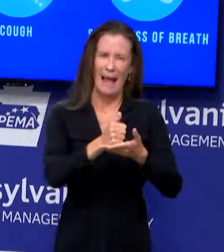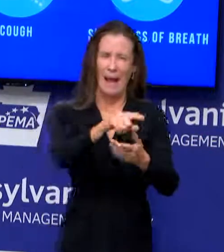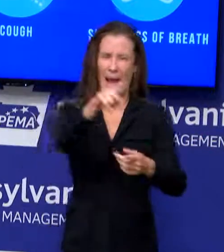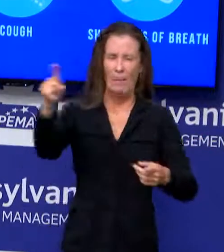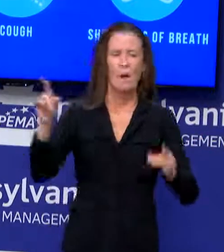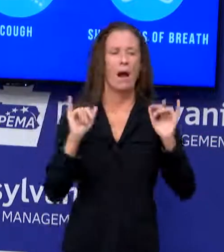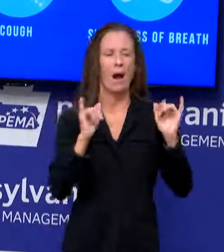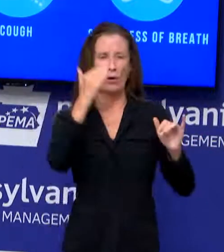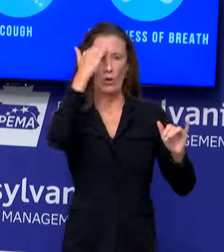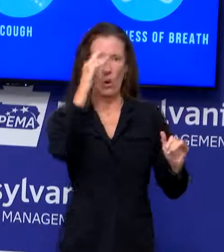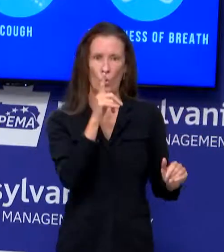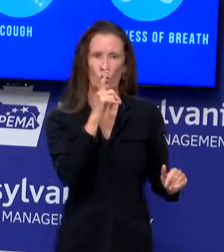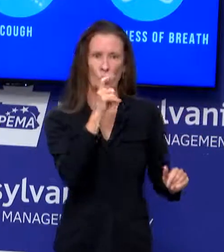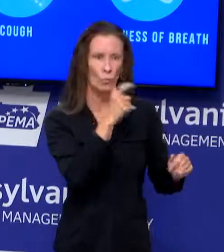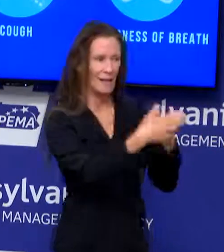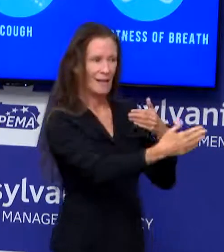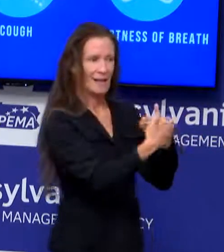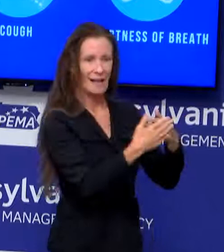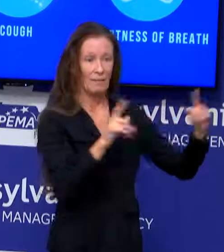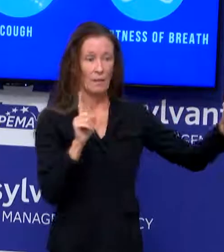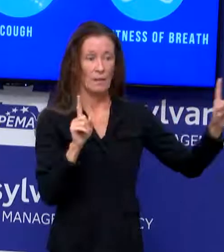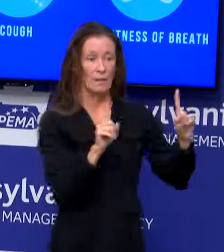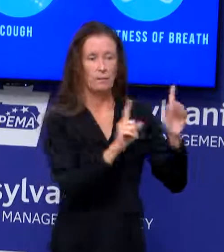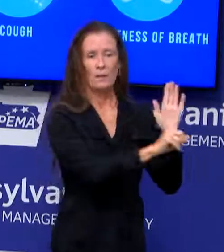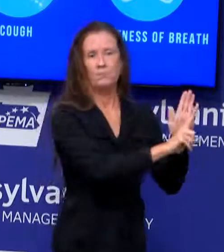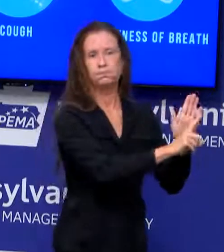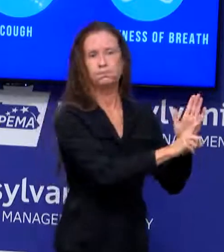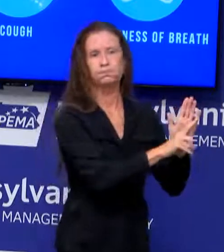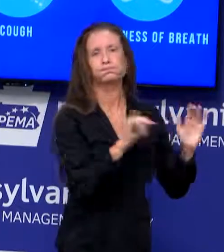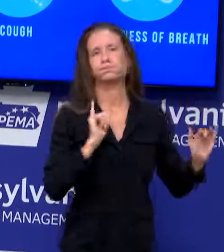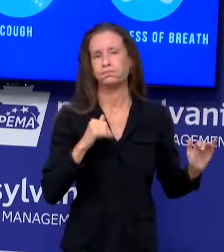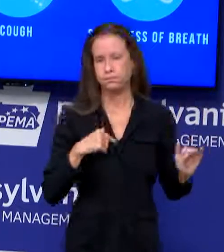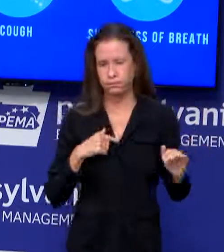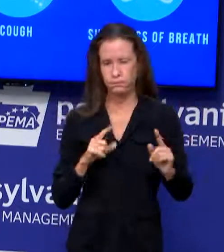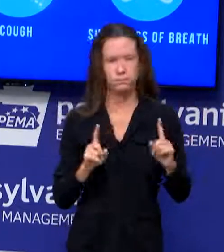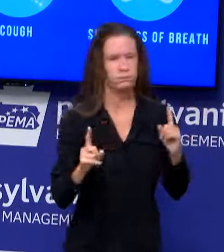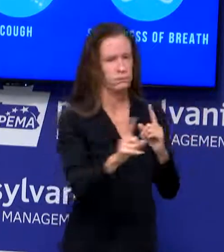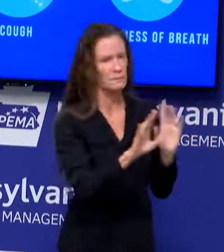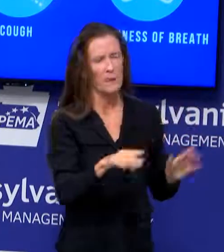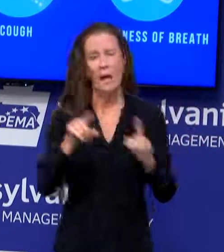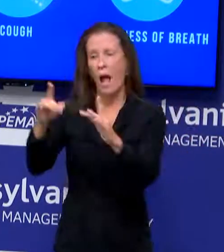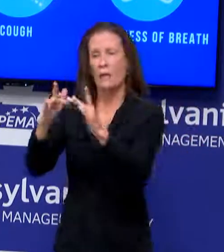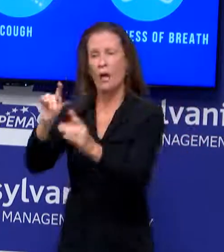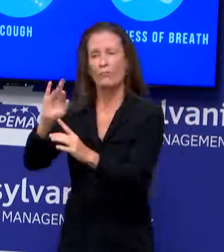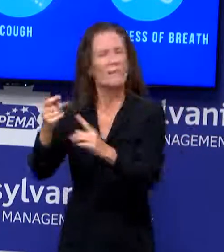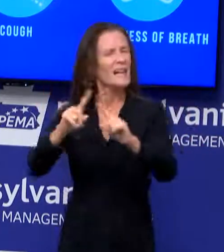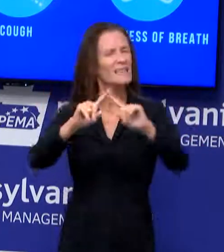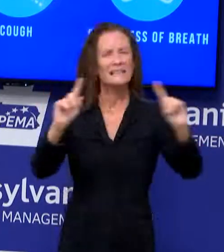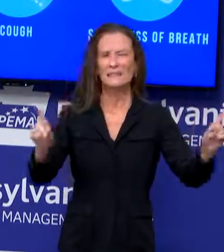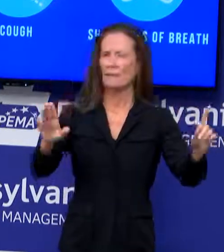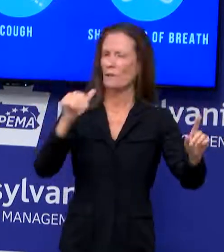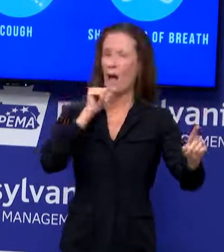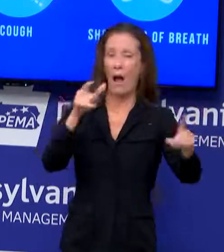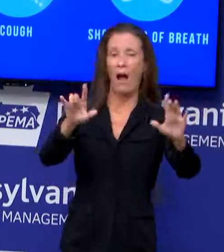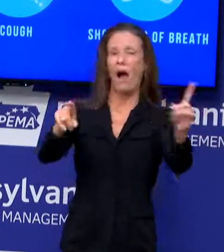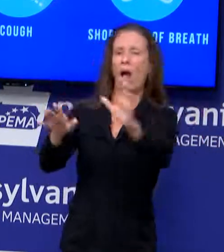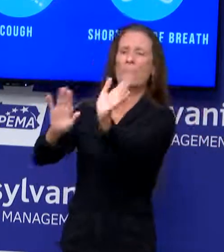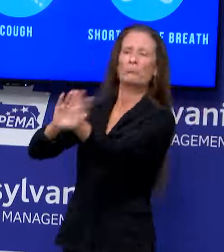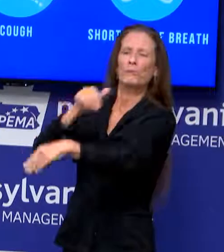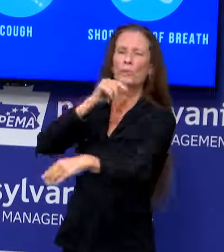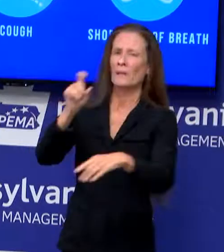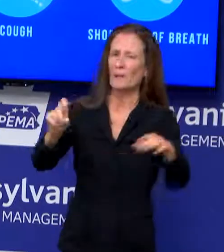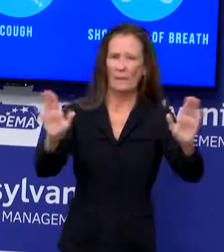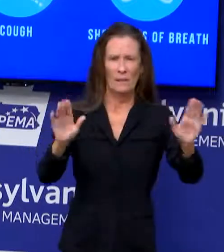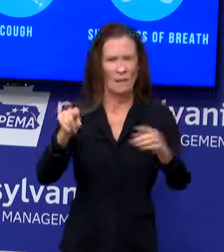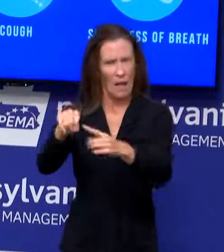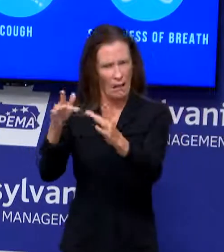investigators and the contact tracers. It does not replace that in any way. Yes? So will your agency be able to analyze the location